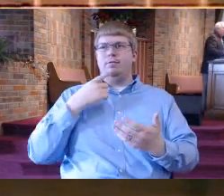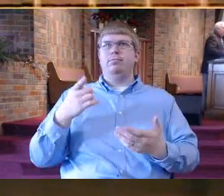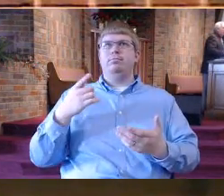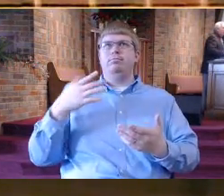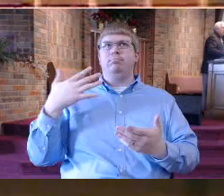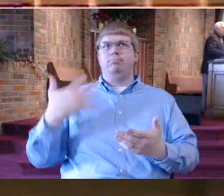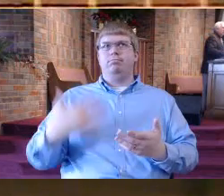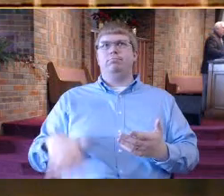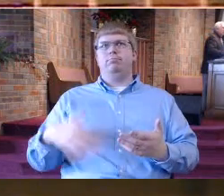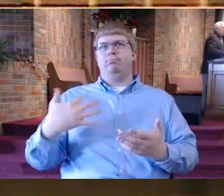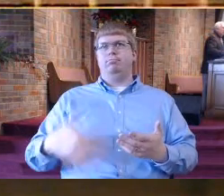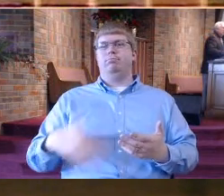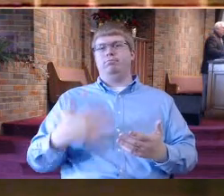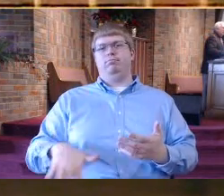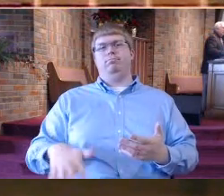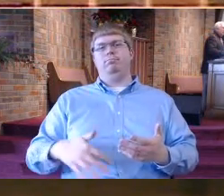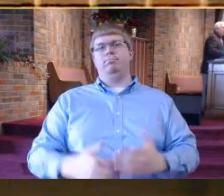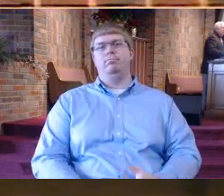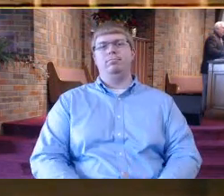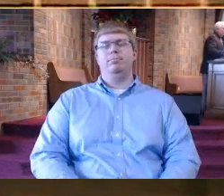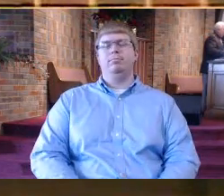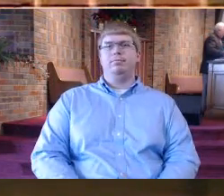wow.